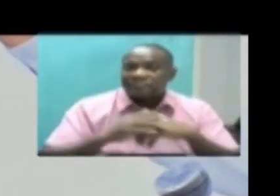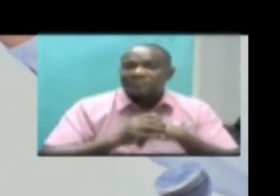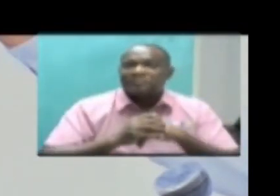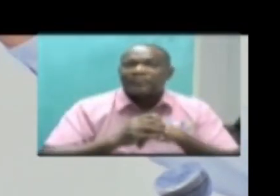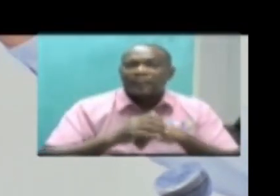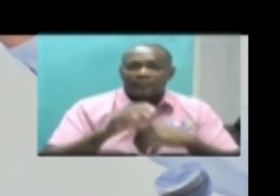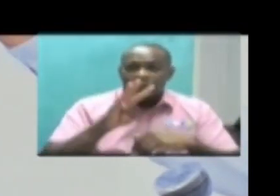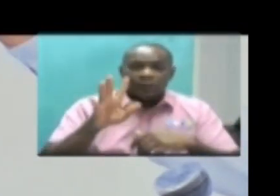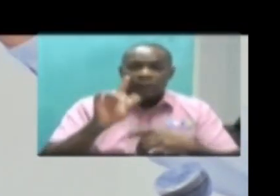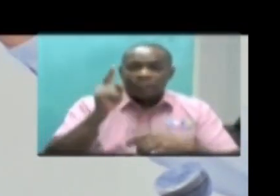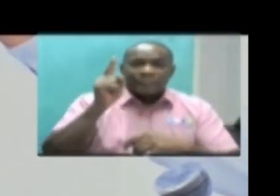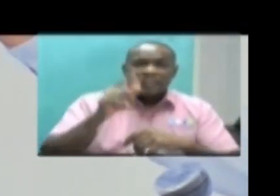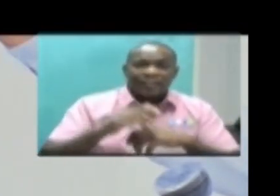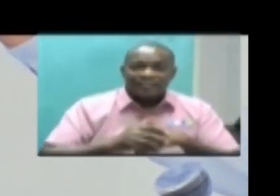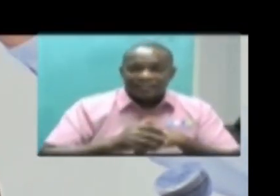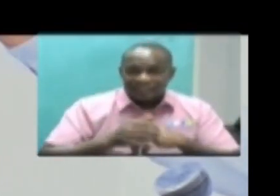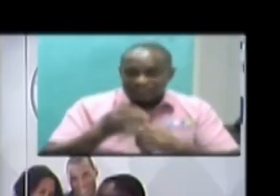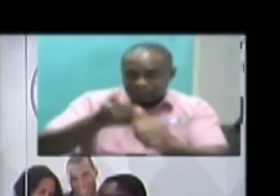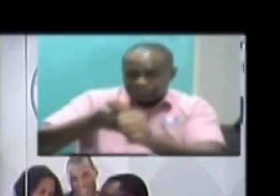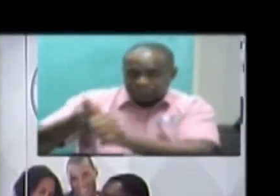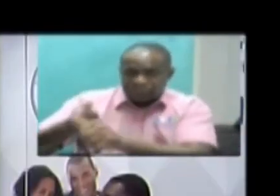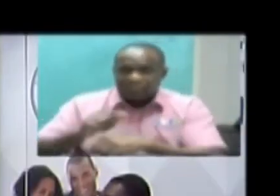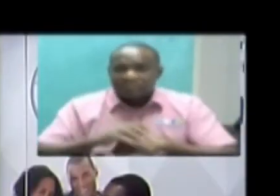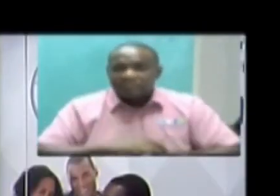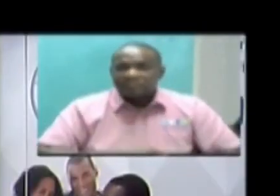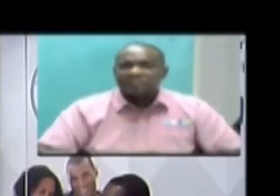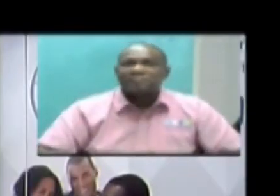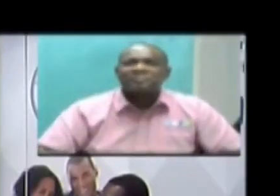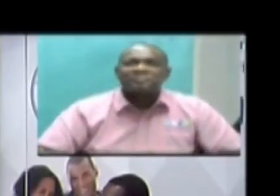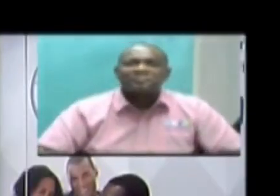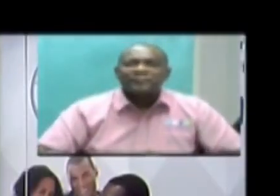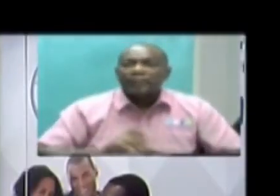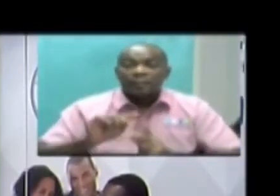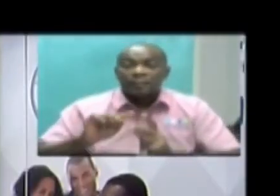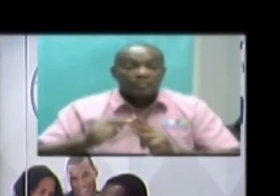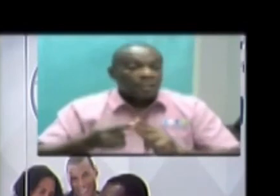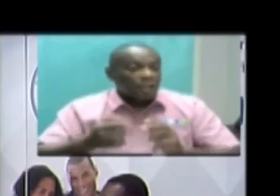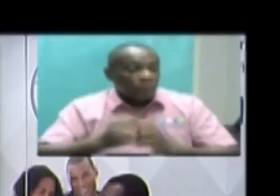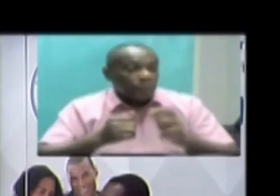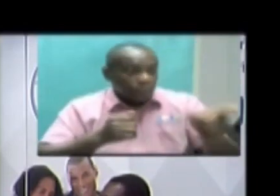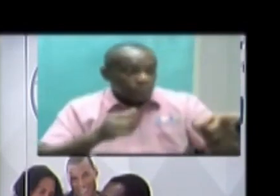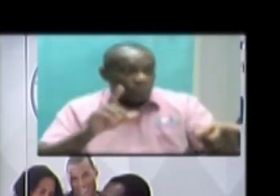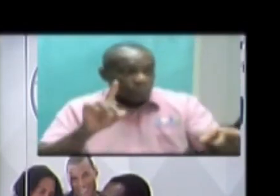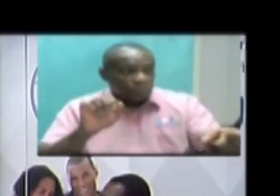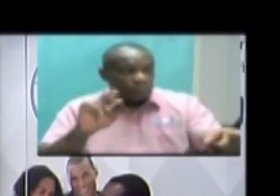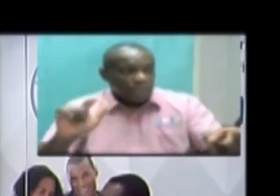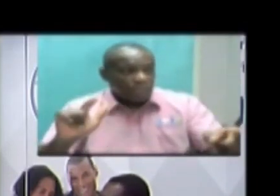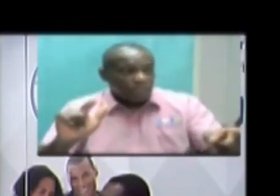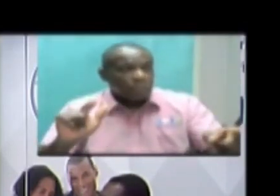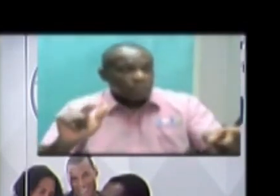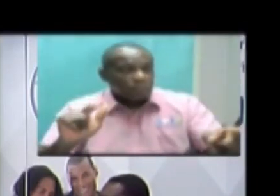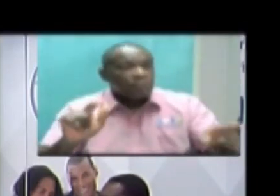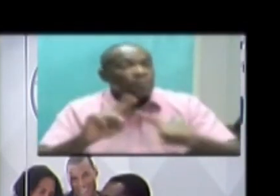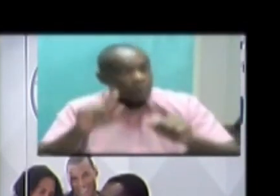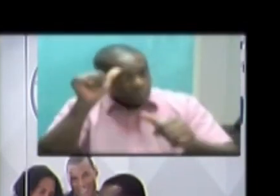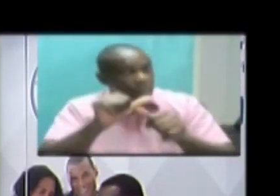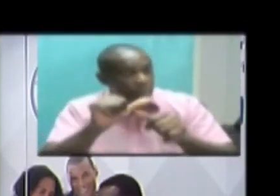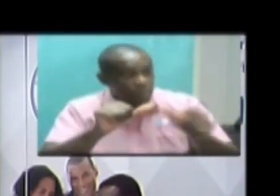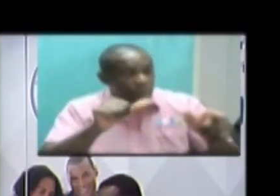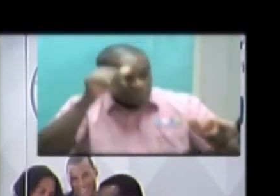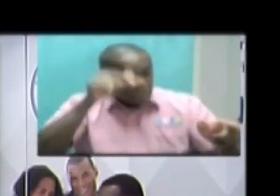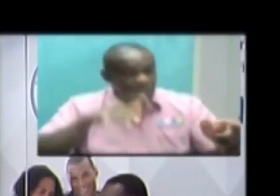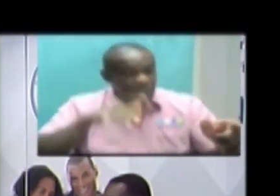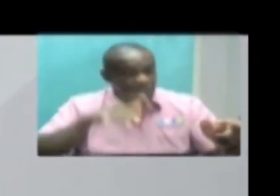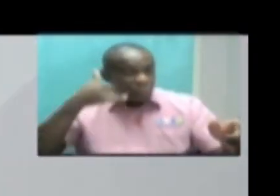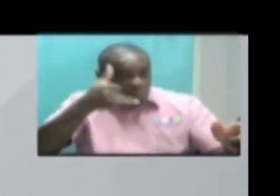seconds. Daniel, I'll start with you. Wow. But I need you to address the earlier caller, pointing him in the right direction, the one who had the